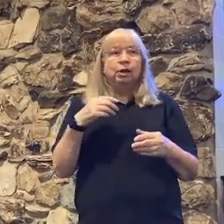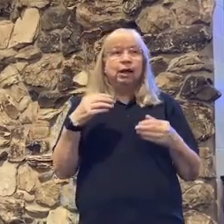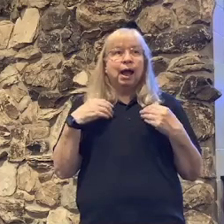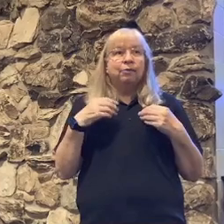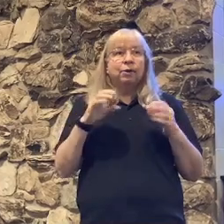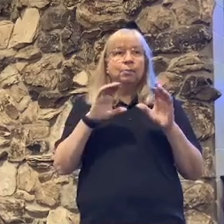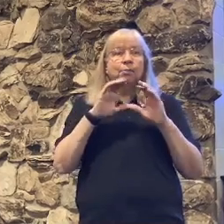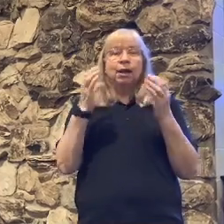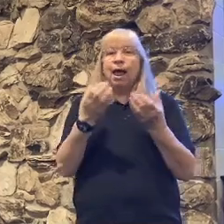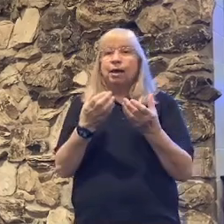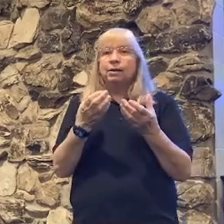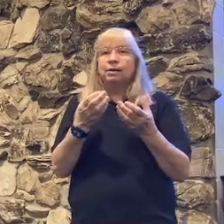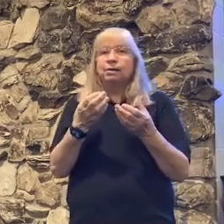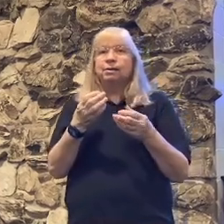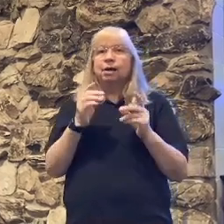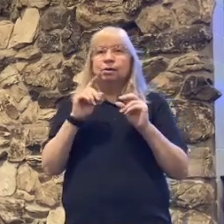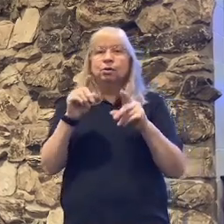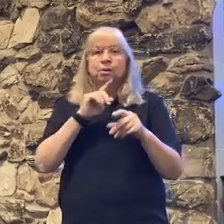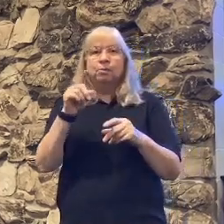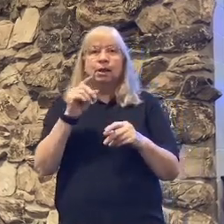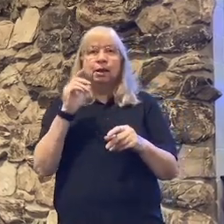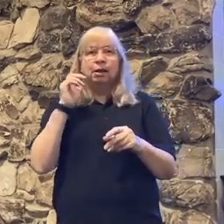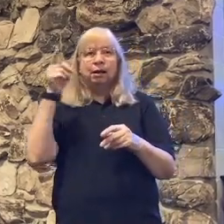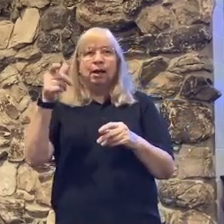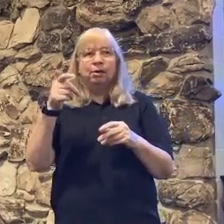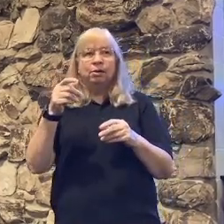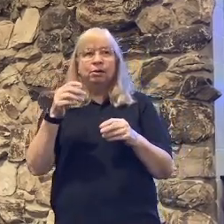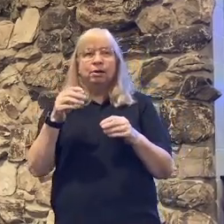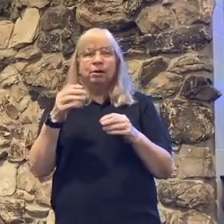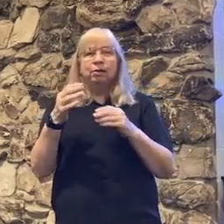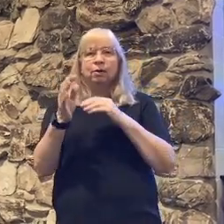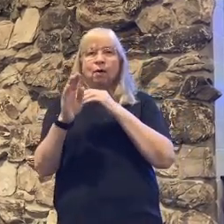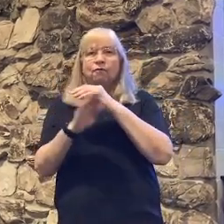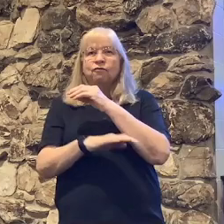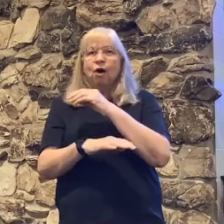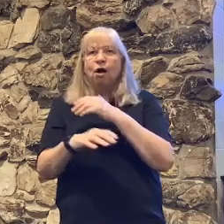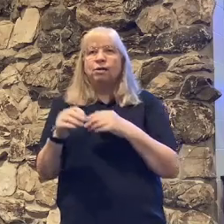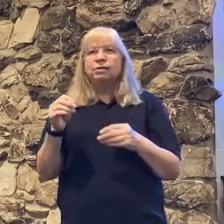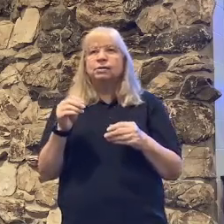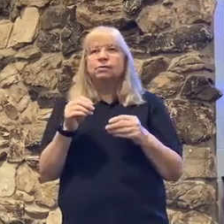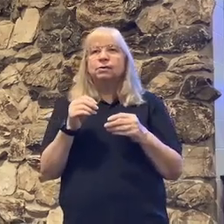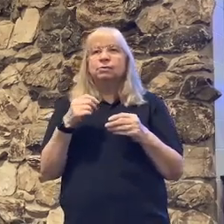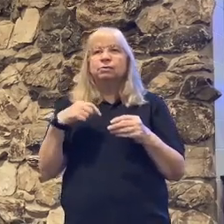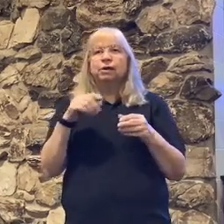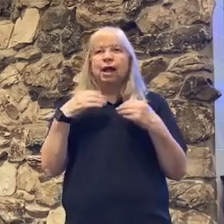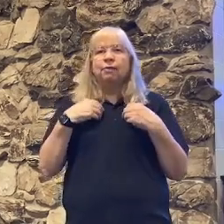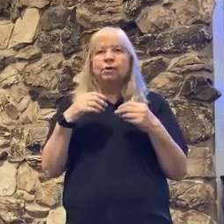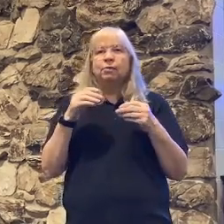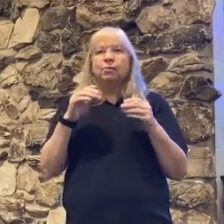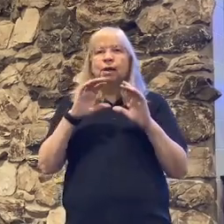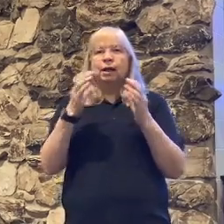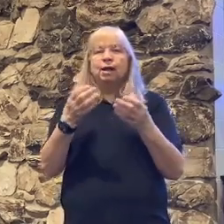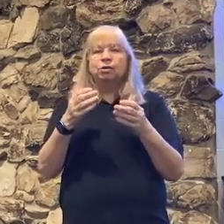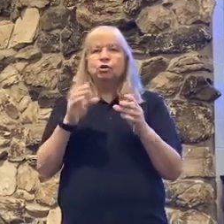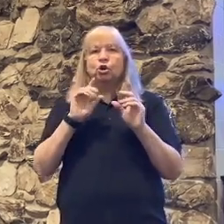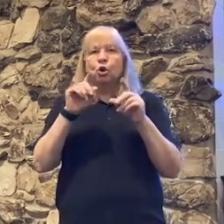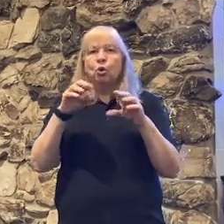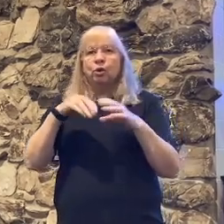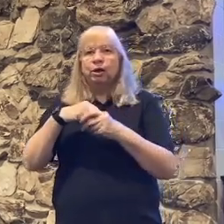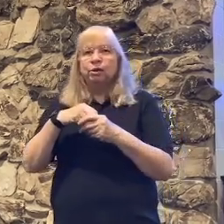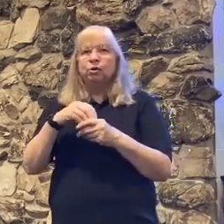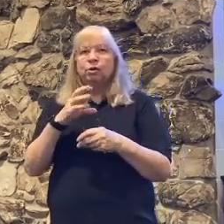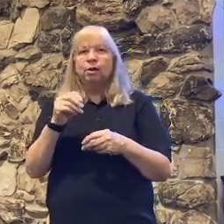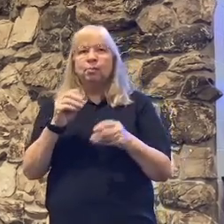classes that's going to be later on this fall. We got some classes where you can step into it. They're going to be